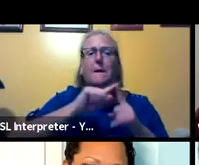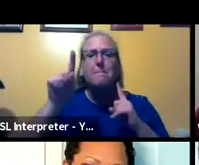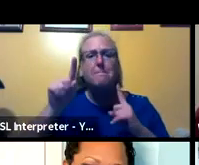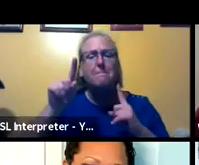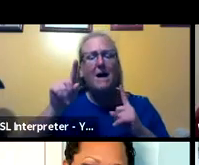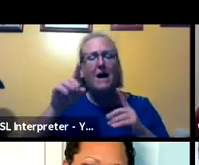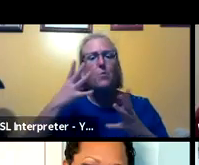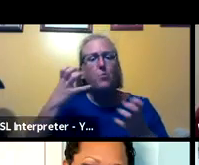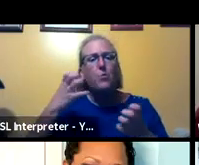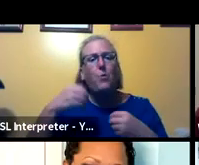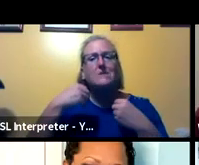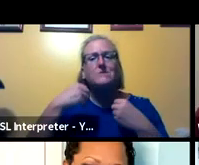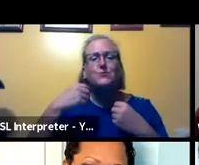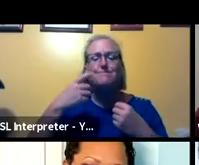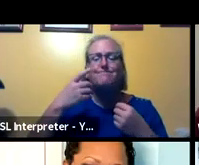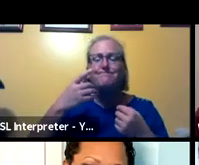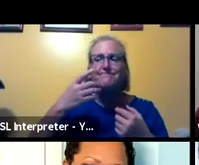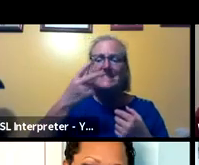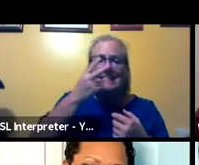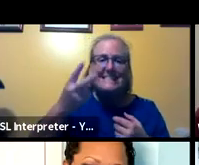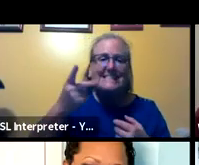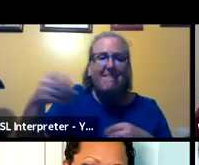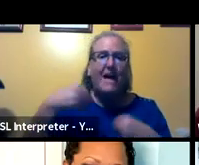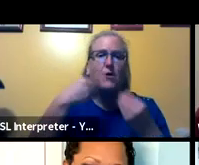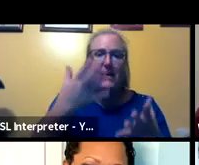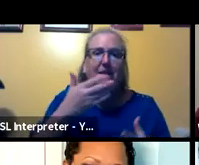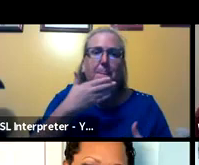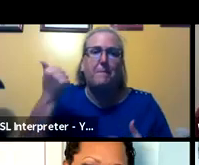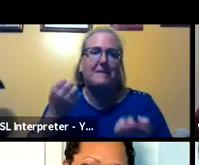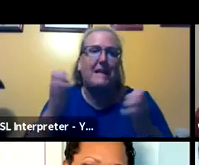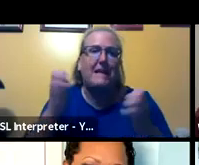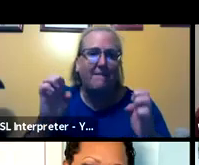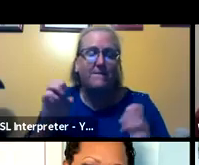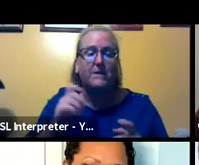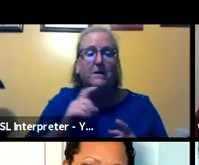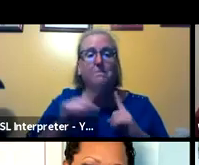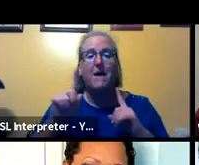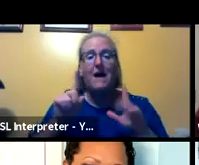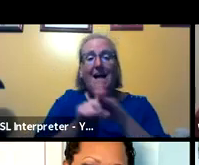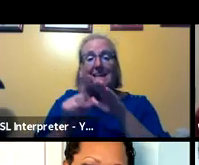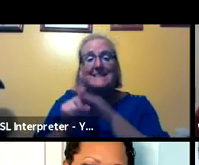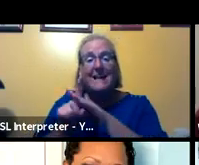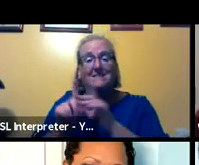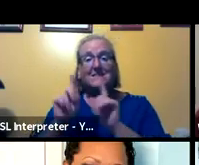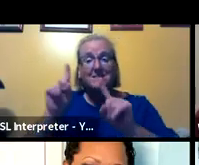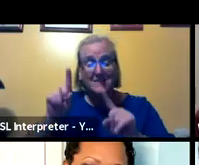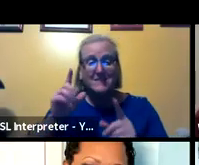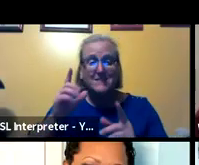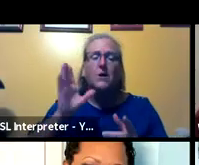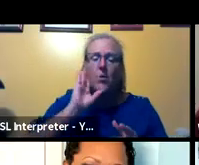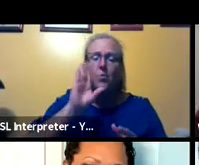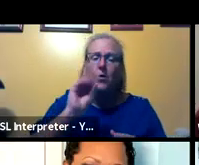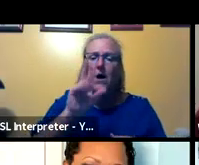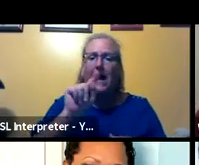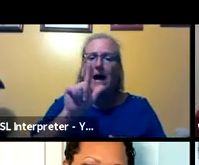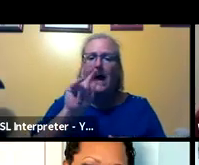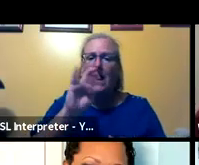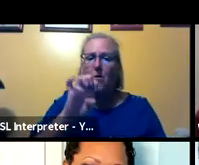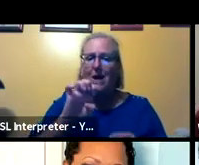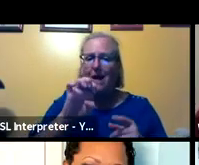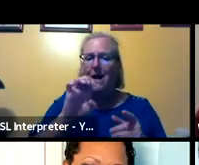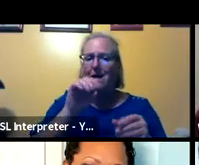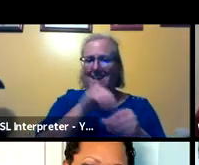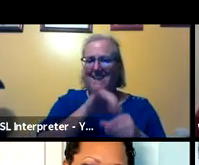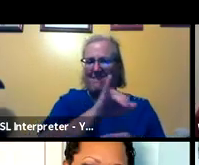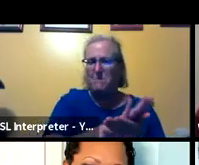is given. So attendance and what we consider attendance will be outlined in the document. Mr. Howe. We do know